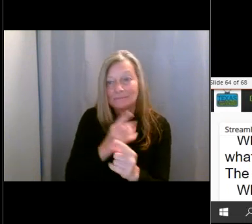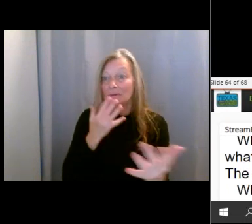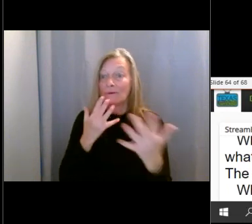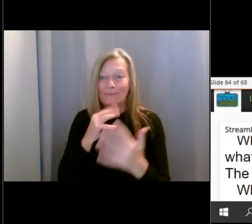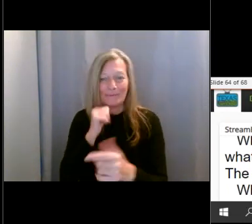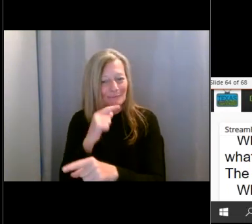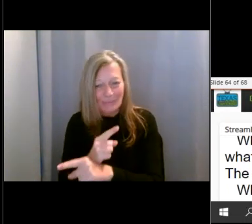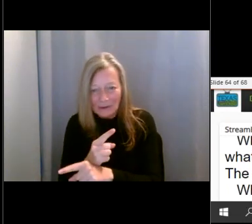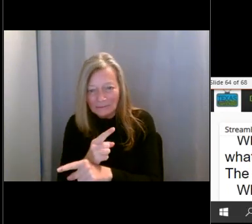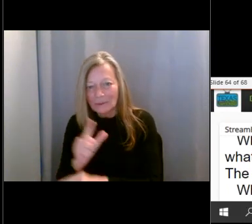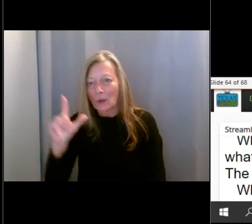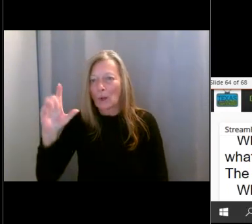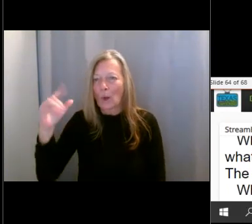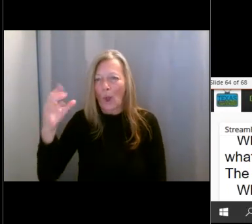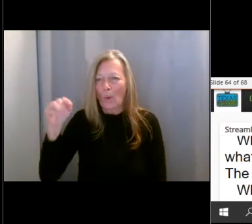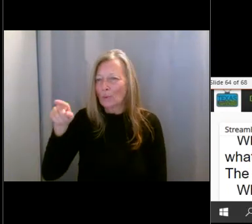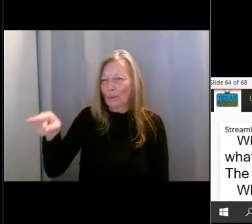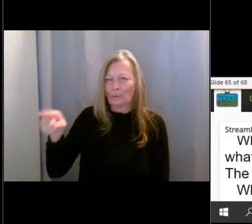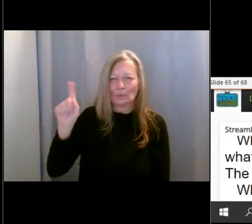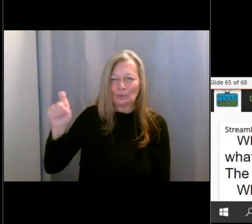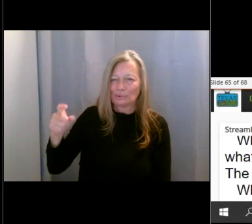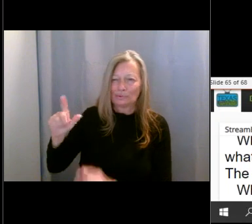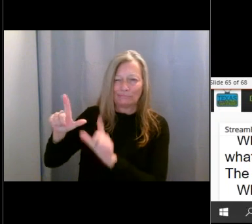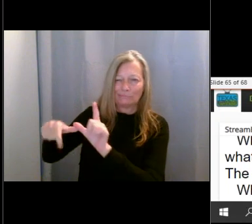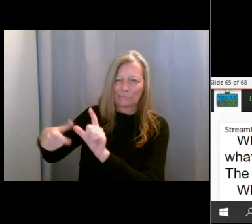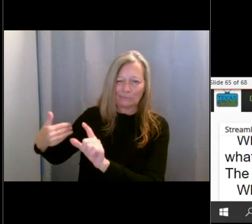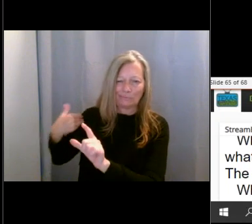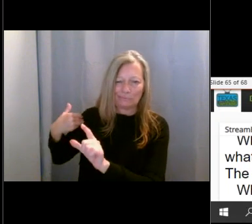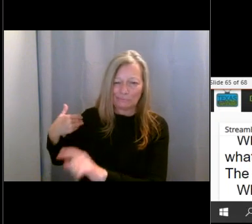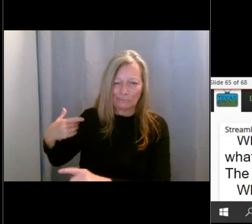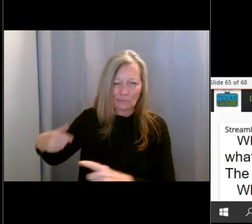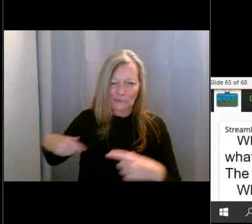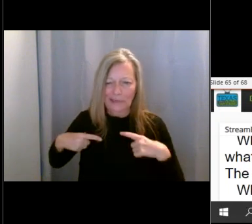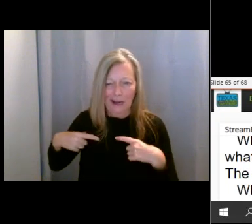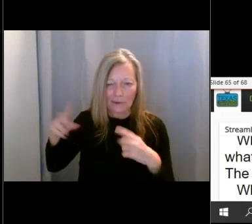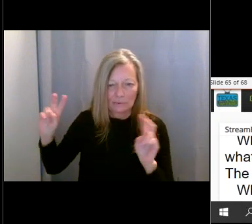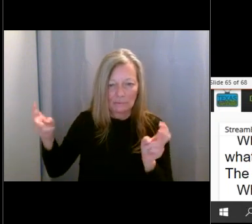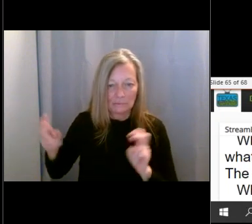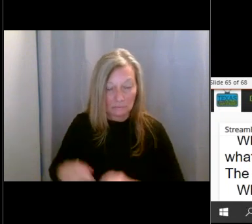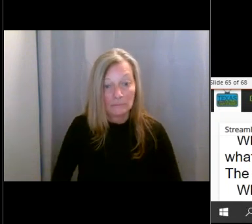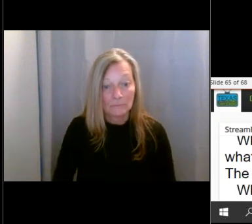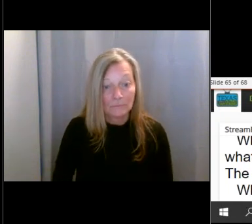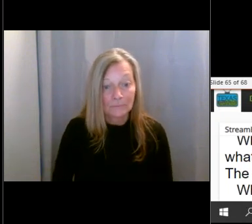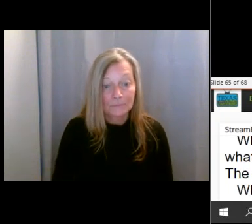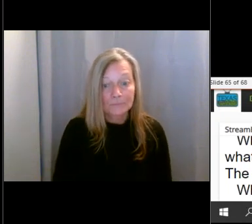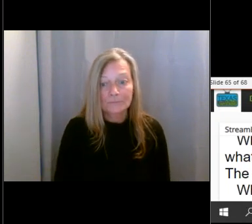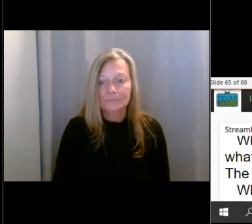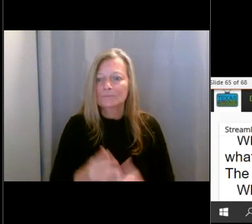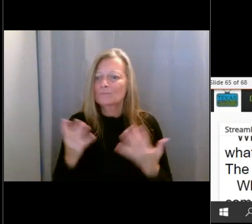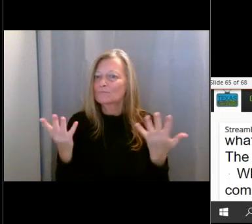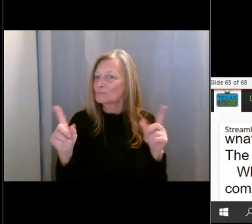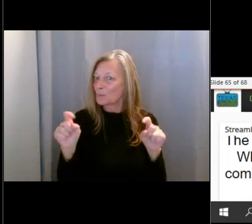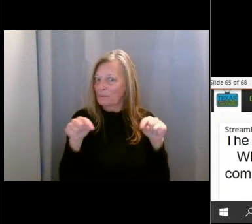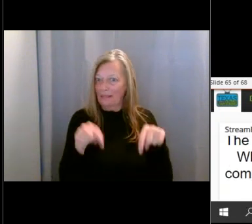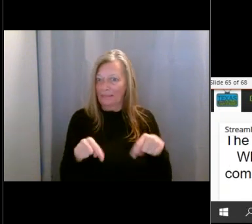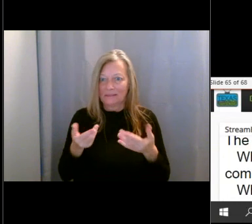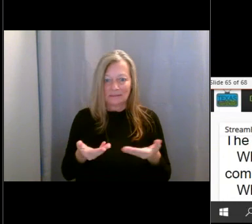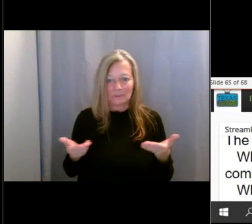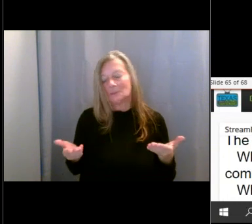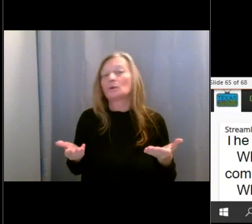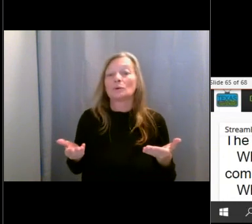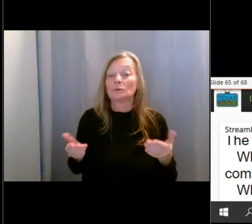have been retired, so this is not brand compliant. What about these materials?